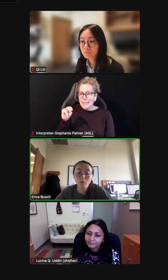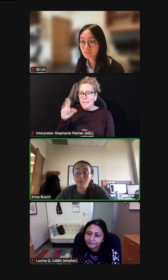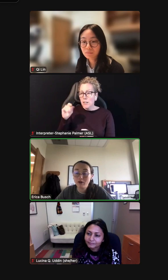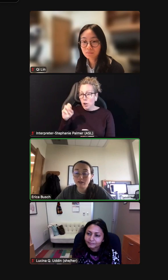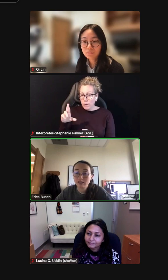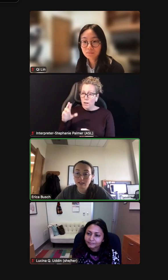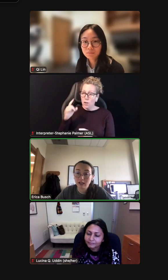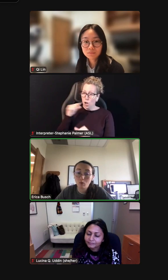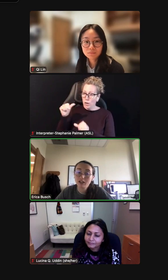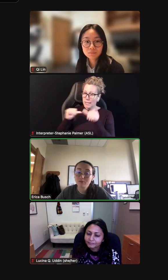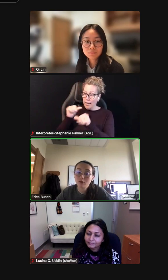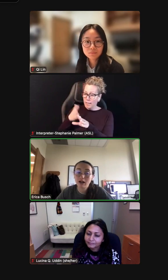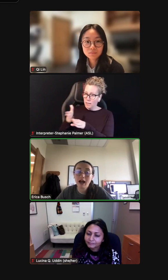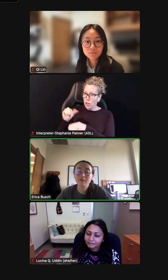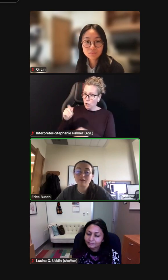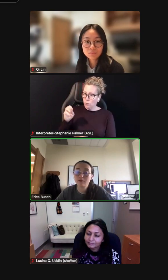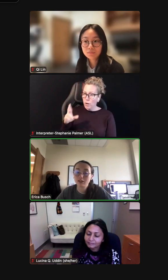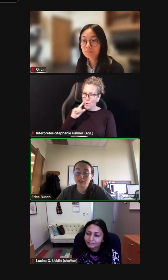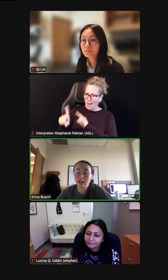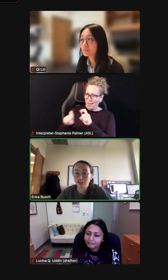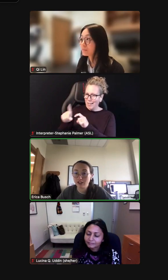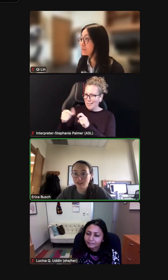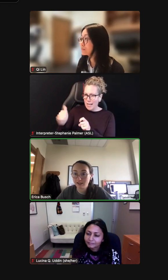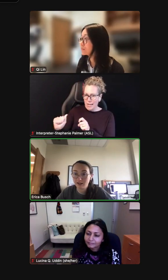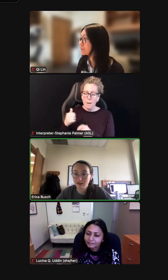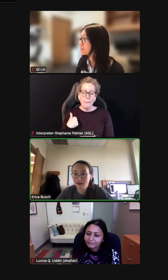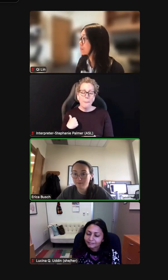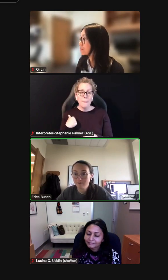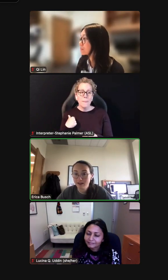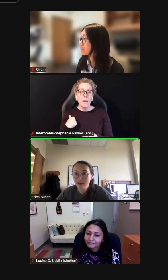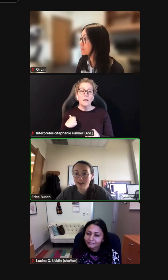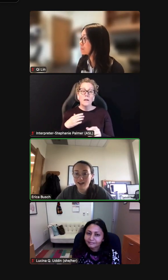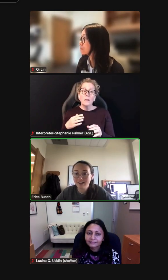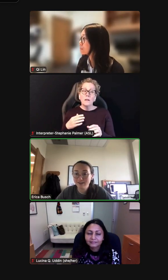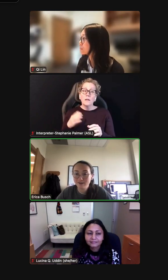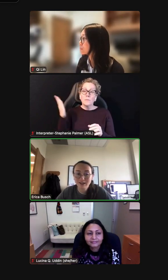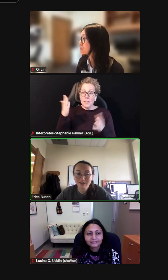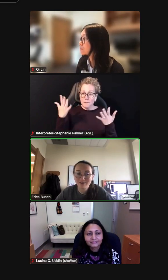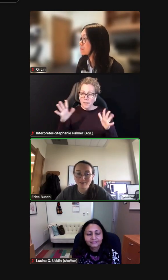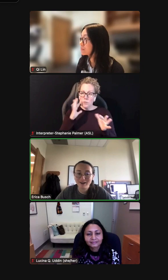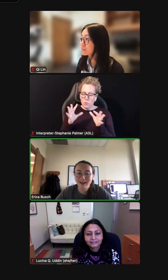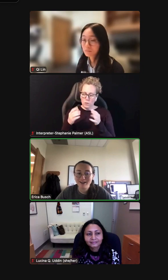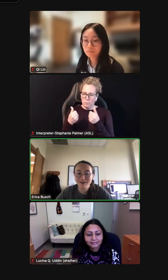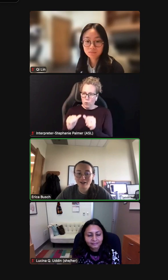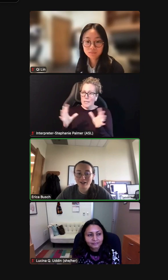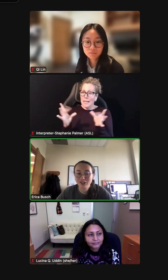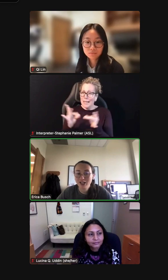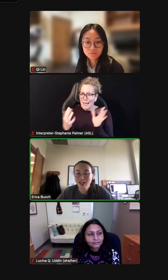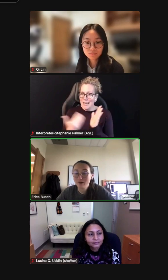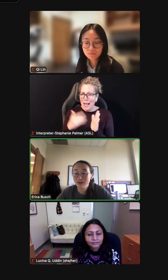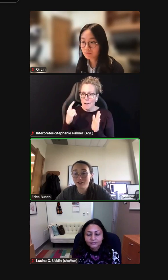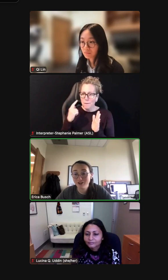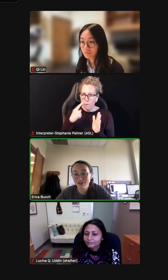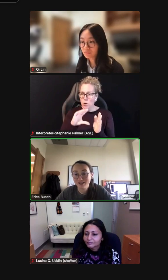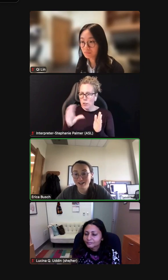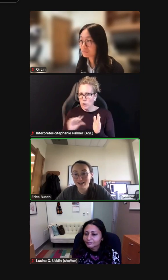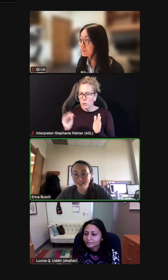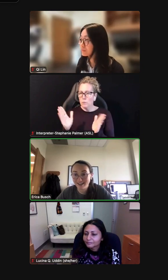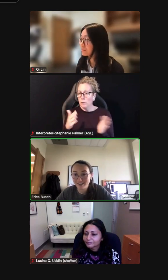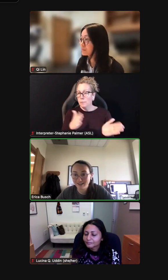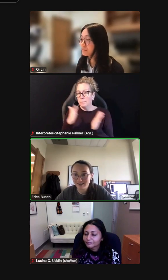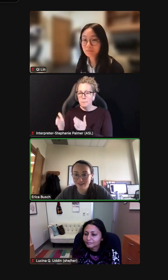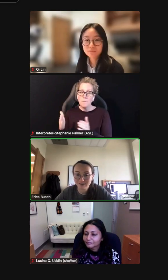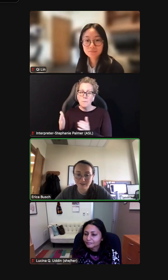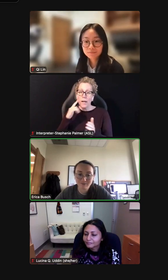And we'll post this link once more after the presentation has concluded. And so next, I'm going to hand it over to Chi, who will introduce